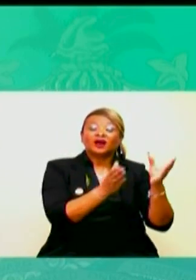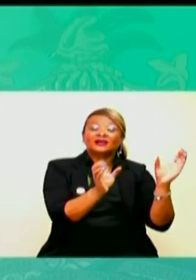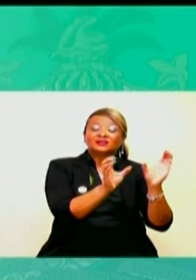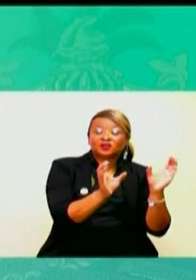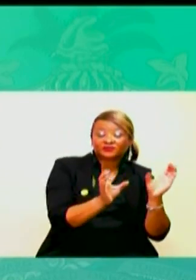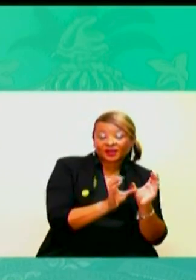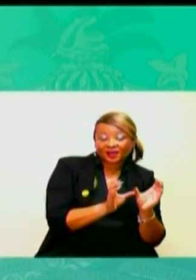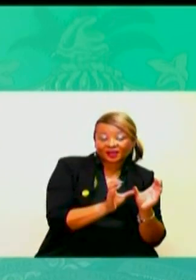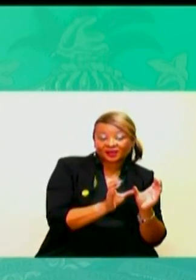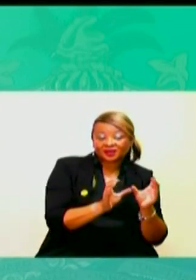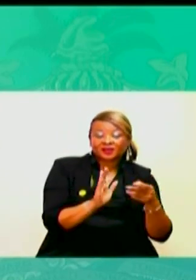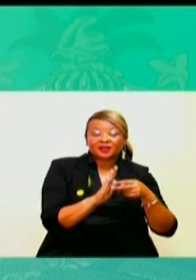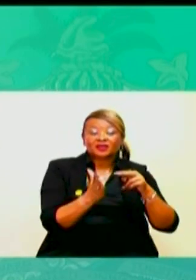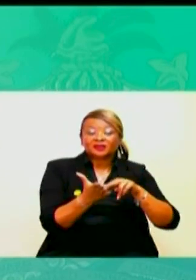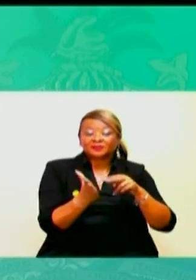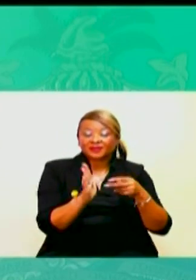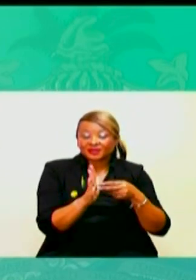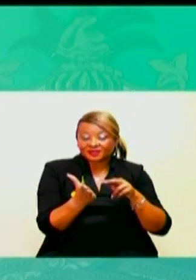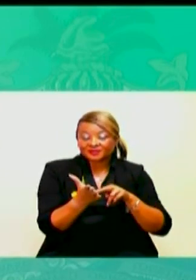certified.